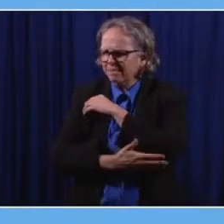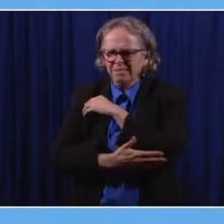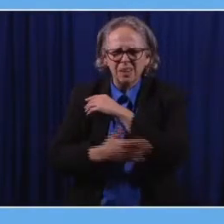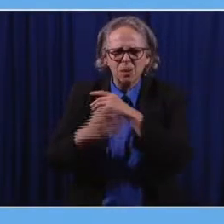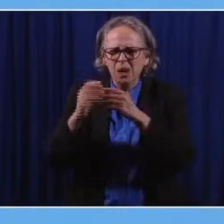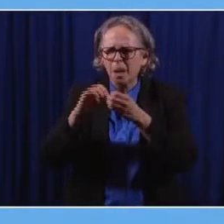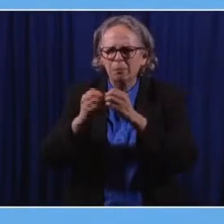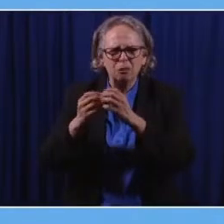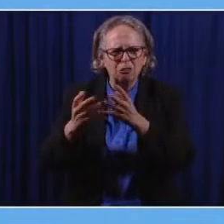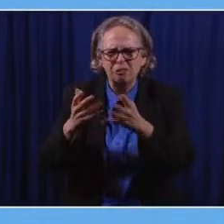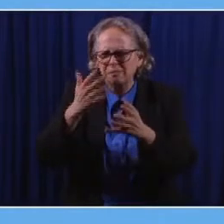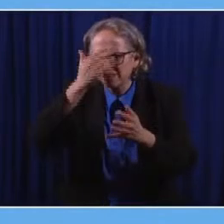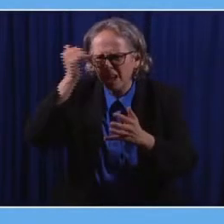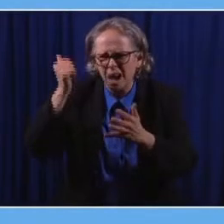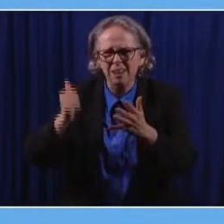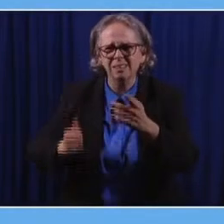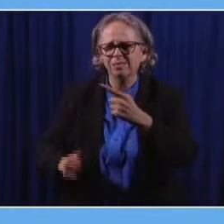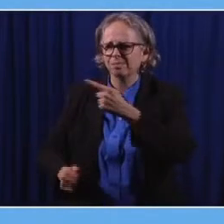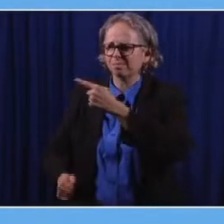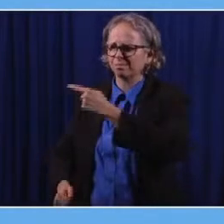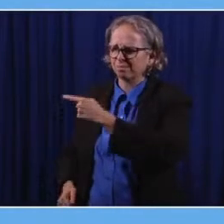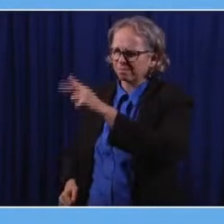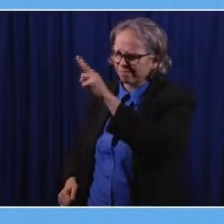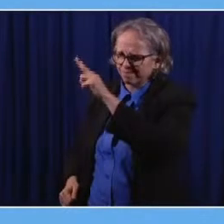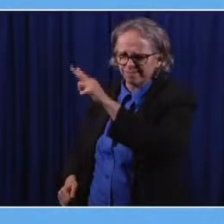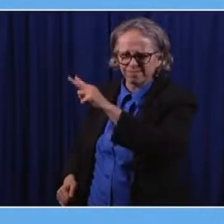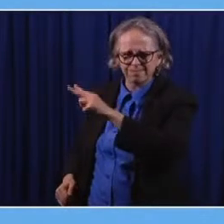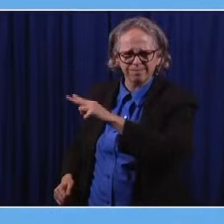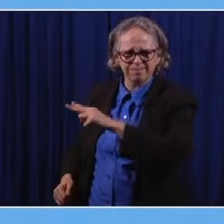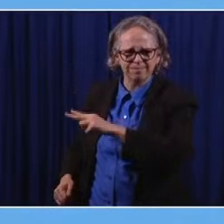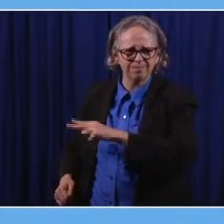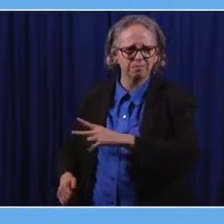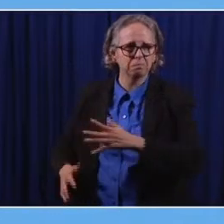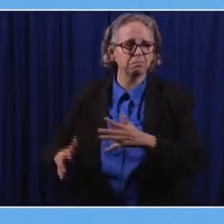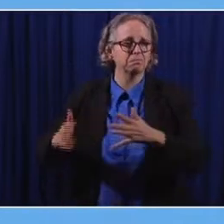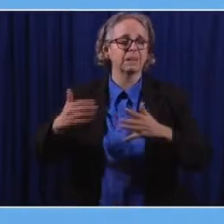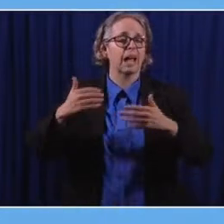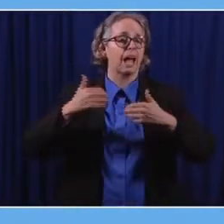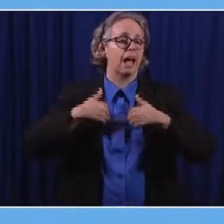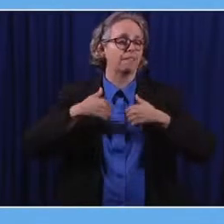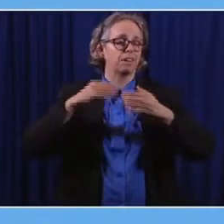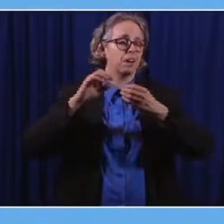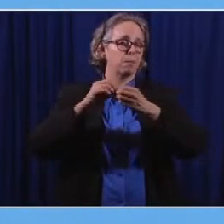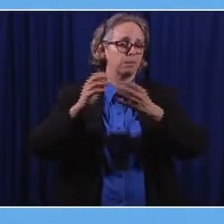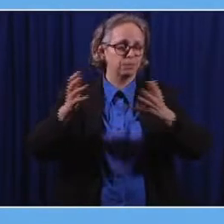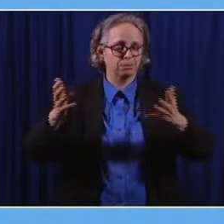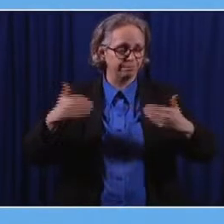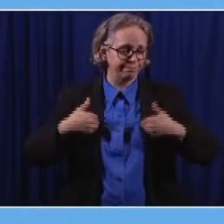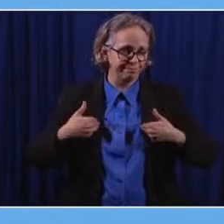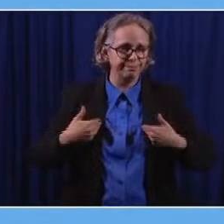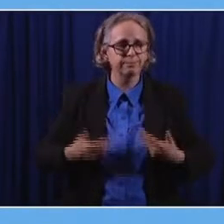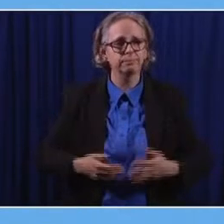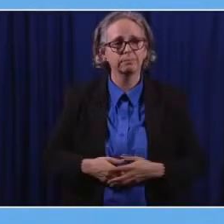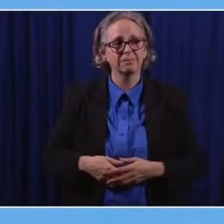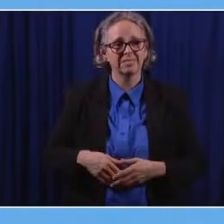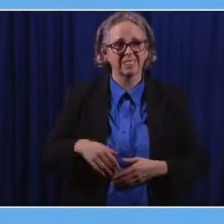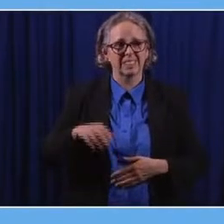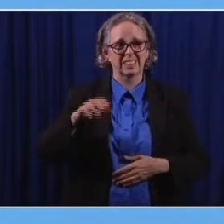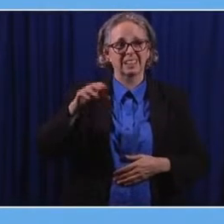but I have those numbers of incidents, but their incident numbers